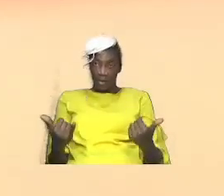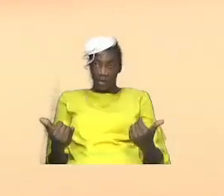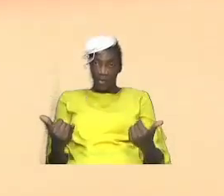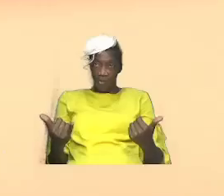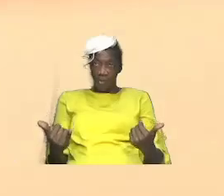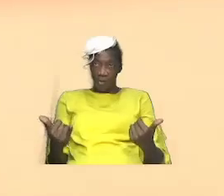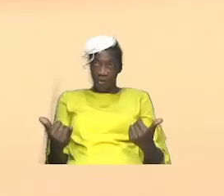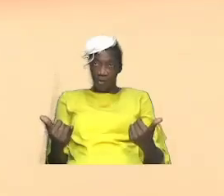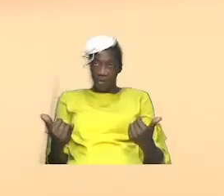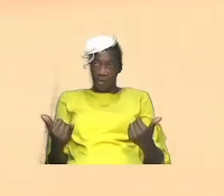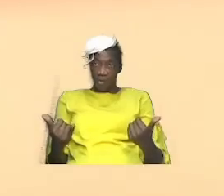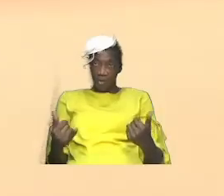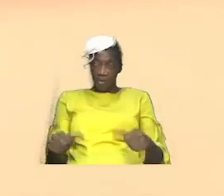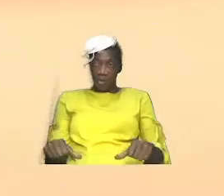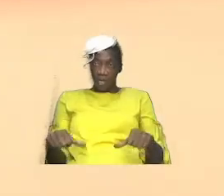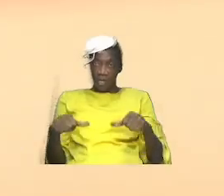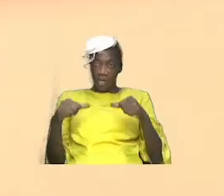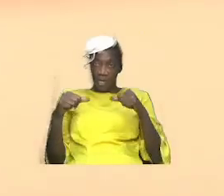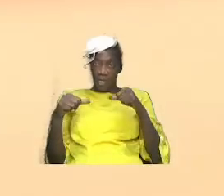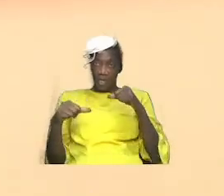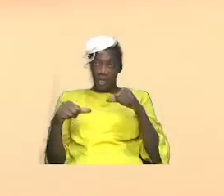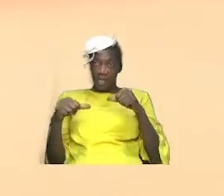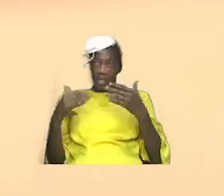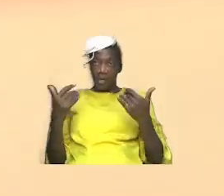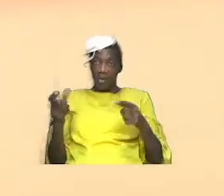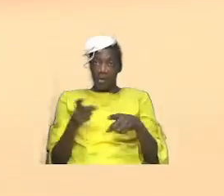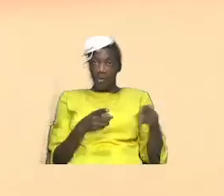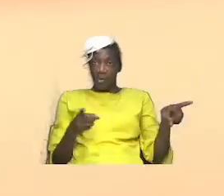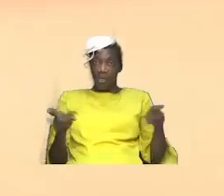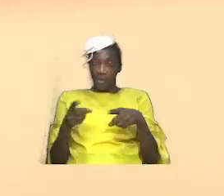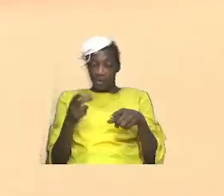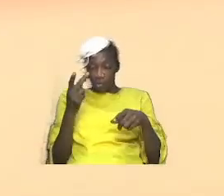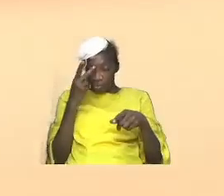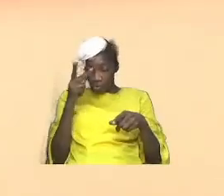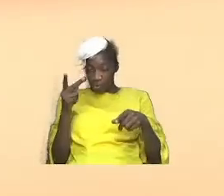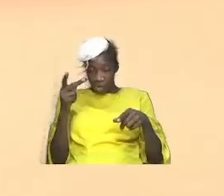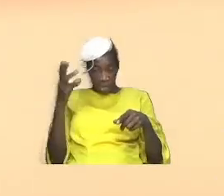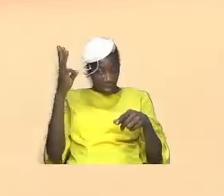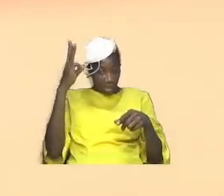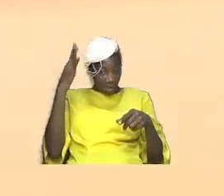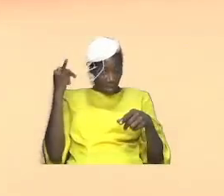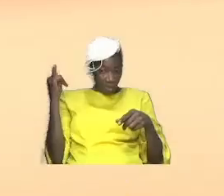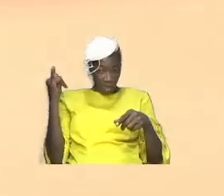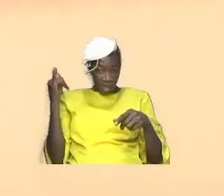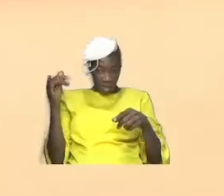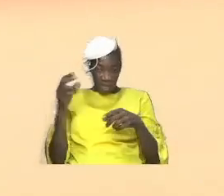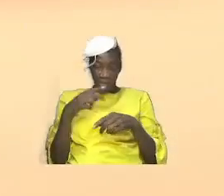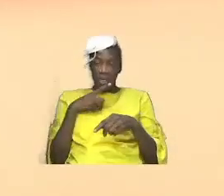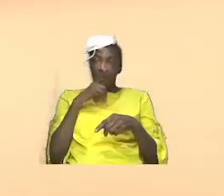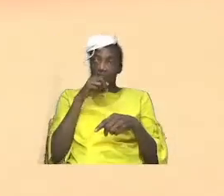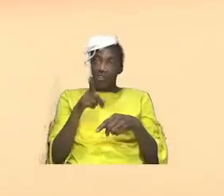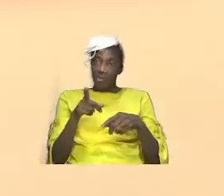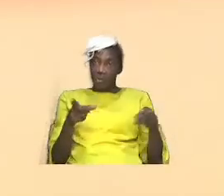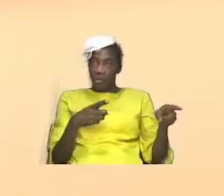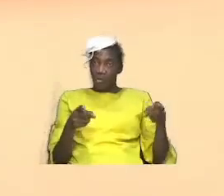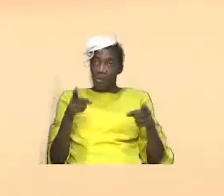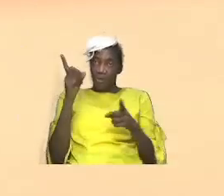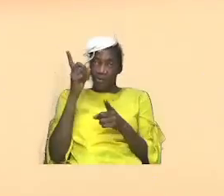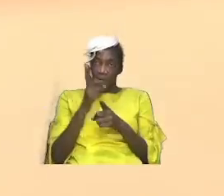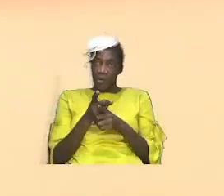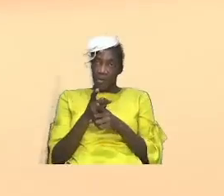how we do what we do. Look behind what we are doing, why we do it. and make sure we are doing it for the